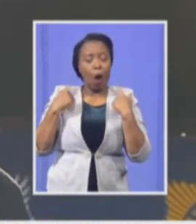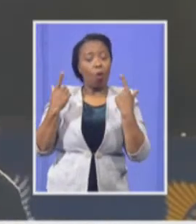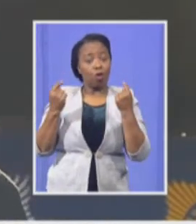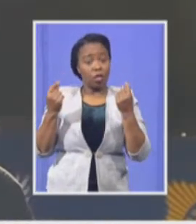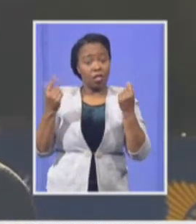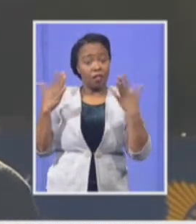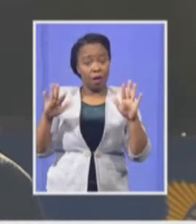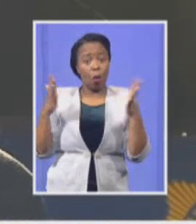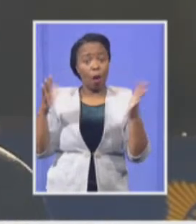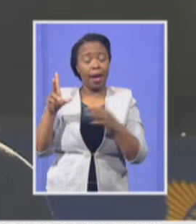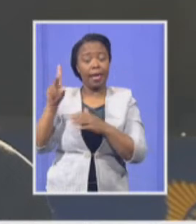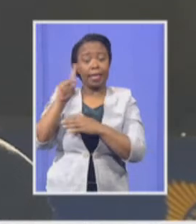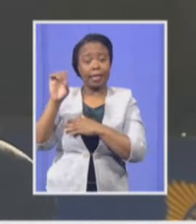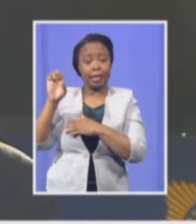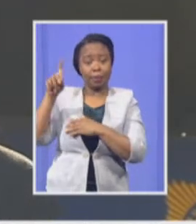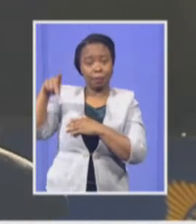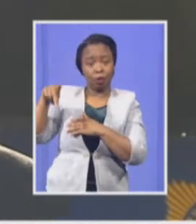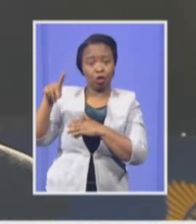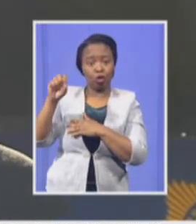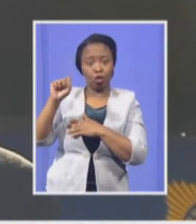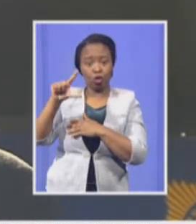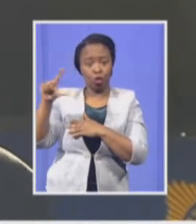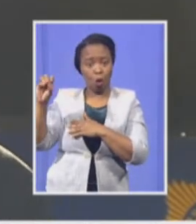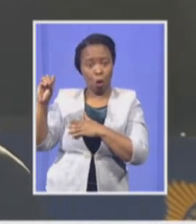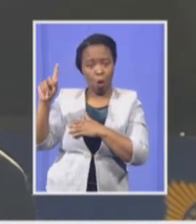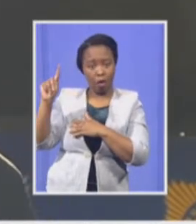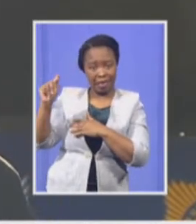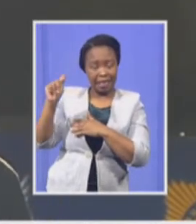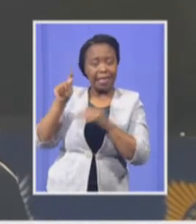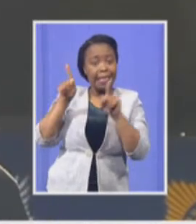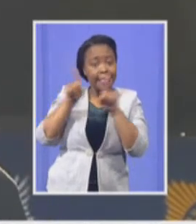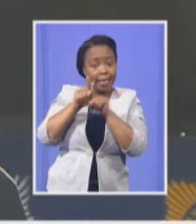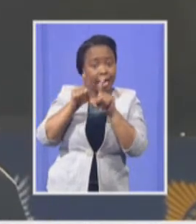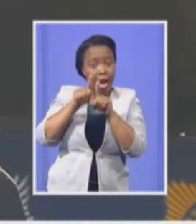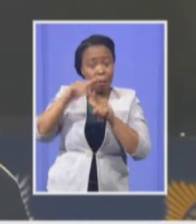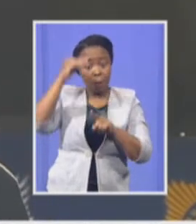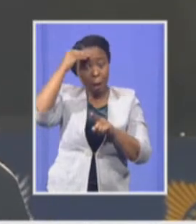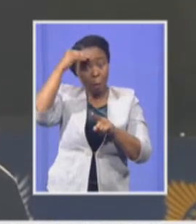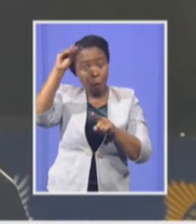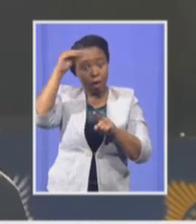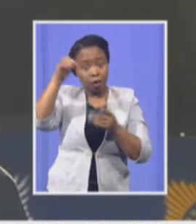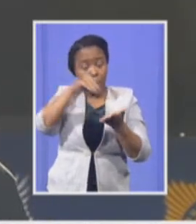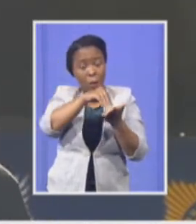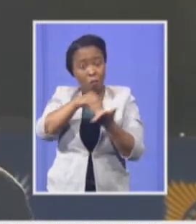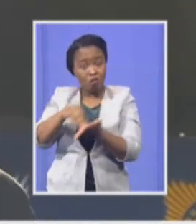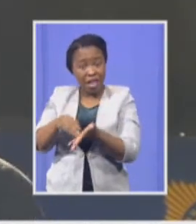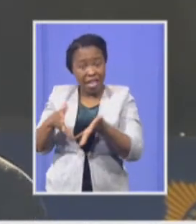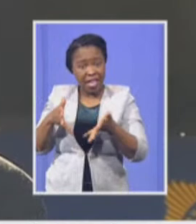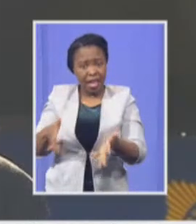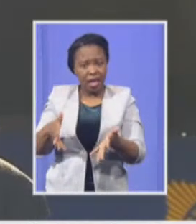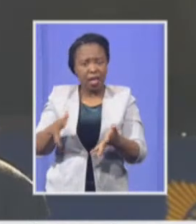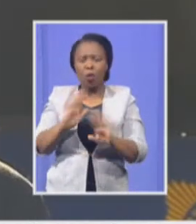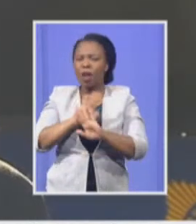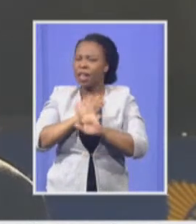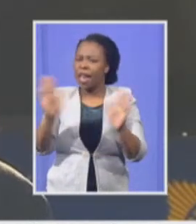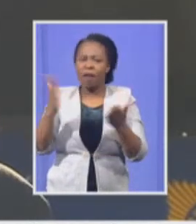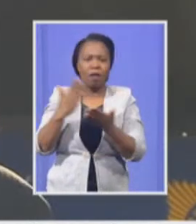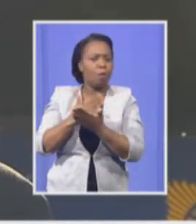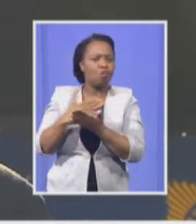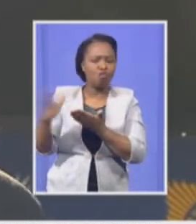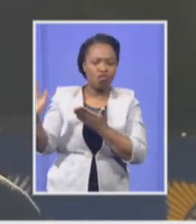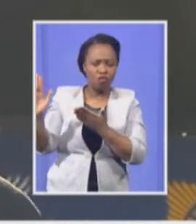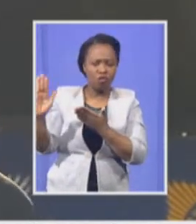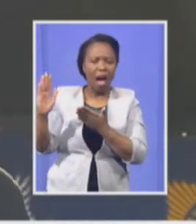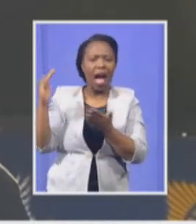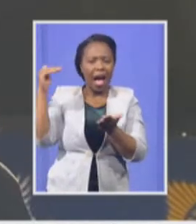eDeepslot nala lamaphoyisa siwaletha asizuwasusa ngaphambi ukuthi sibuye